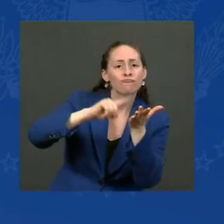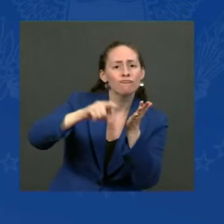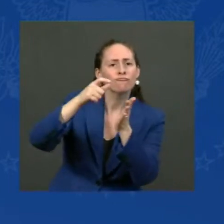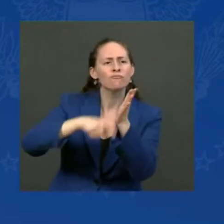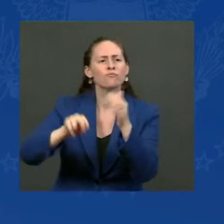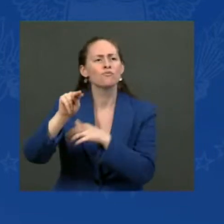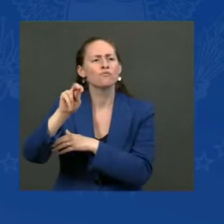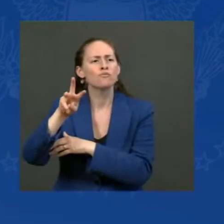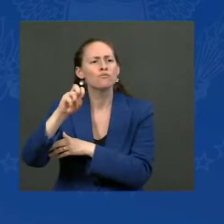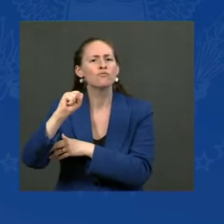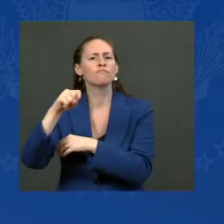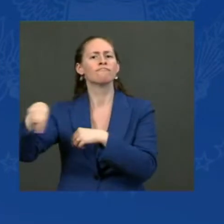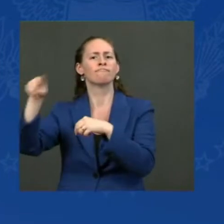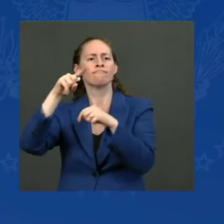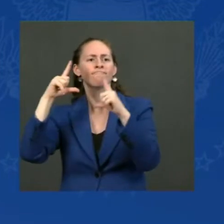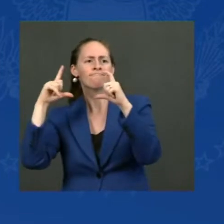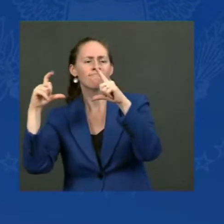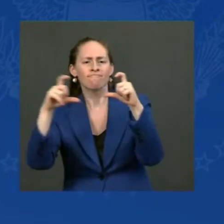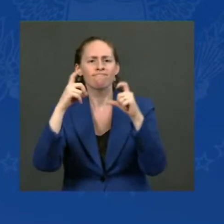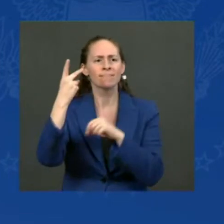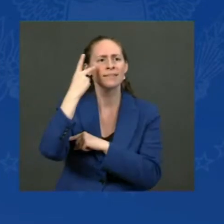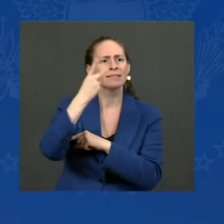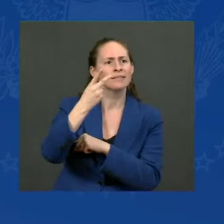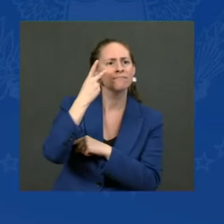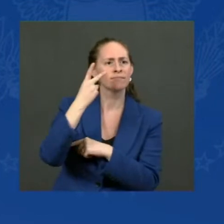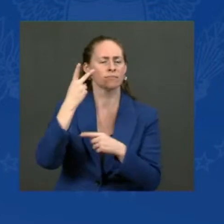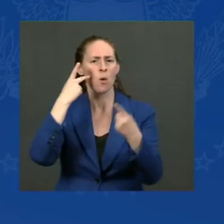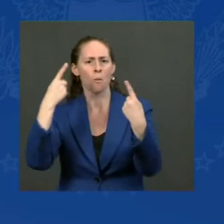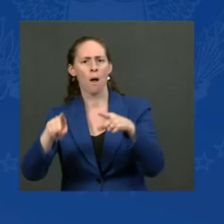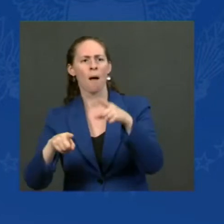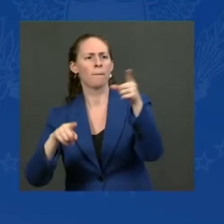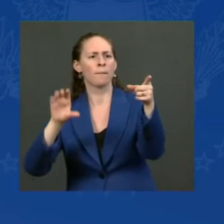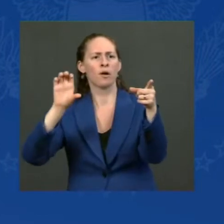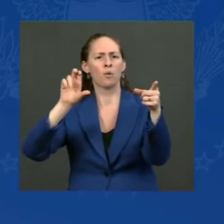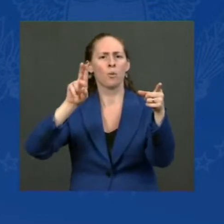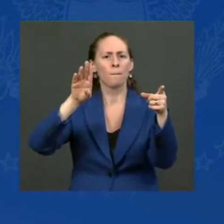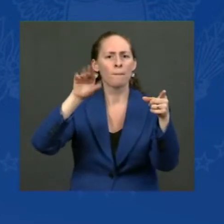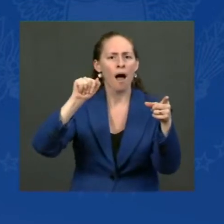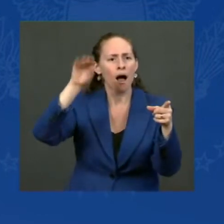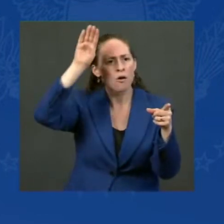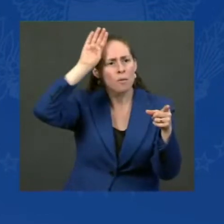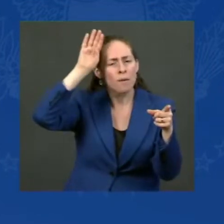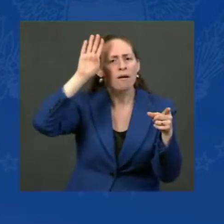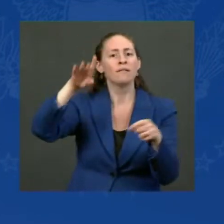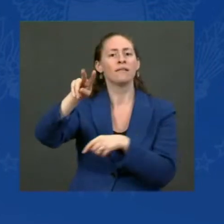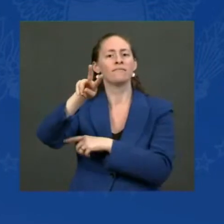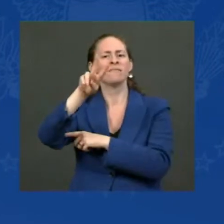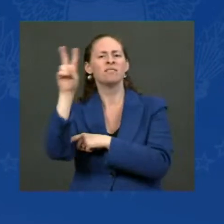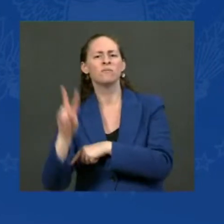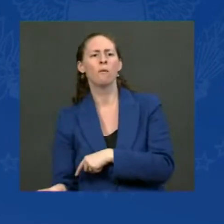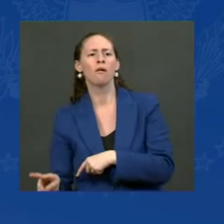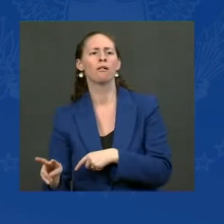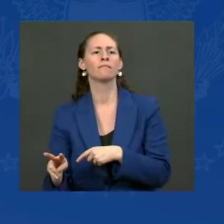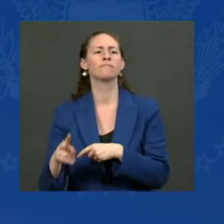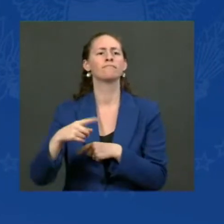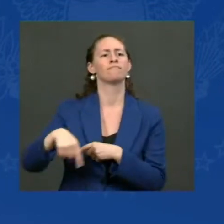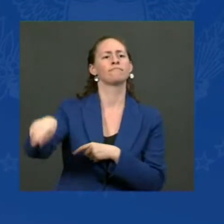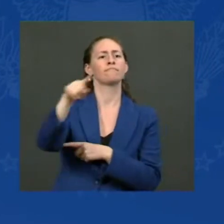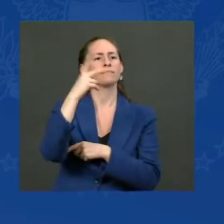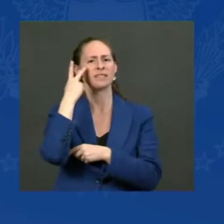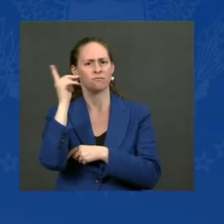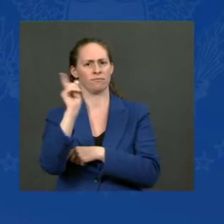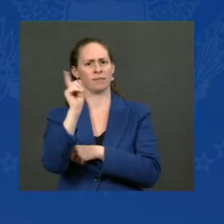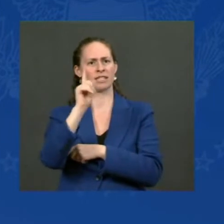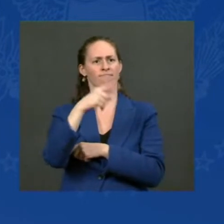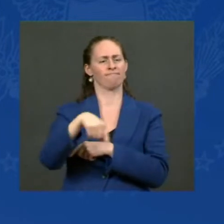in Belarus, Burma, Syria, Cuba, Venezuela, and everywhere in between, it lives in the brave women of Sudan who